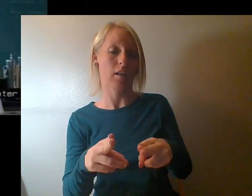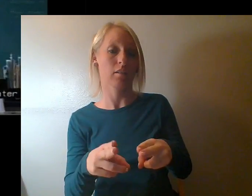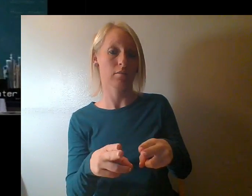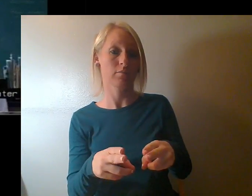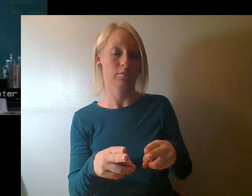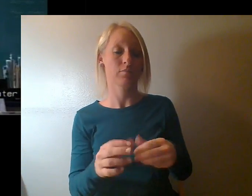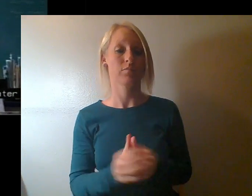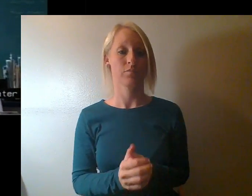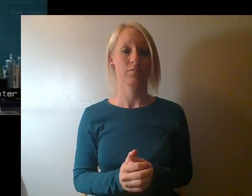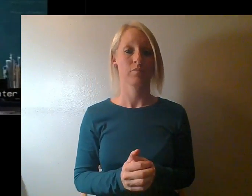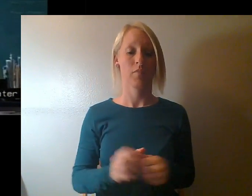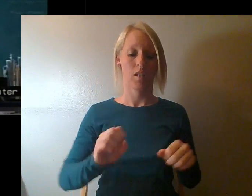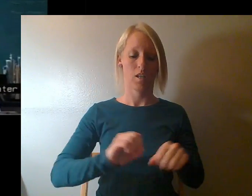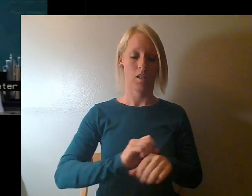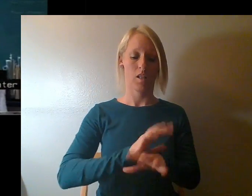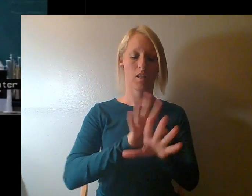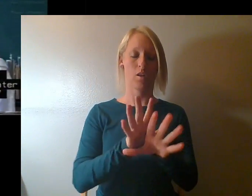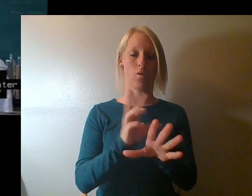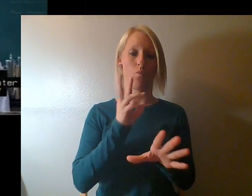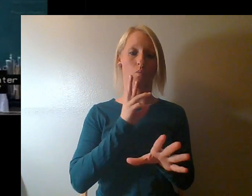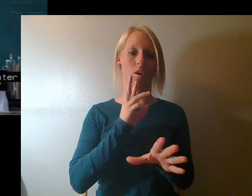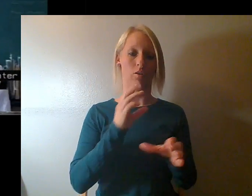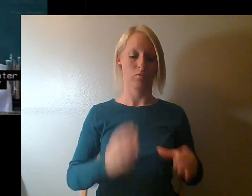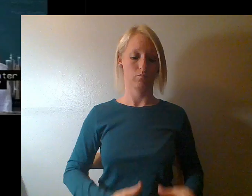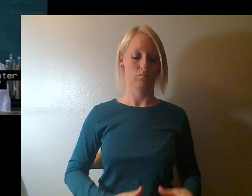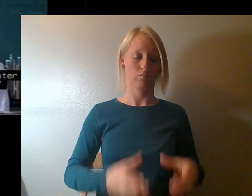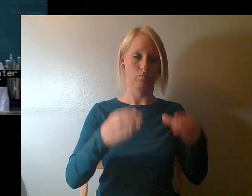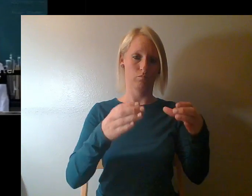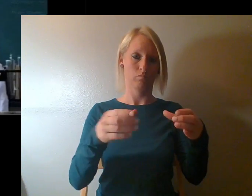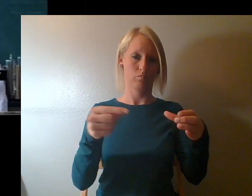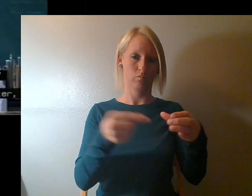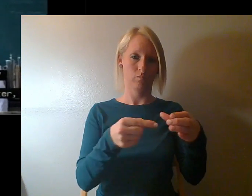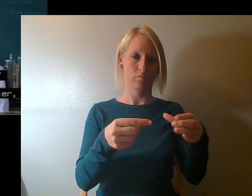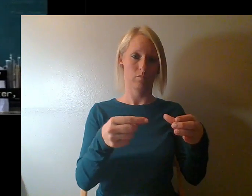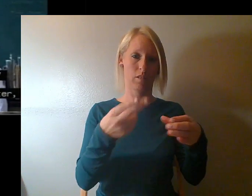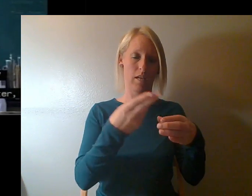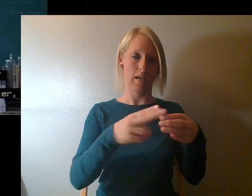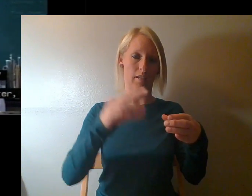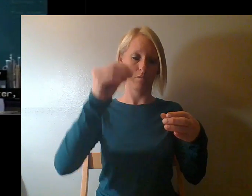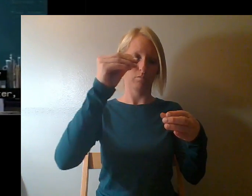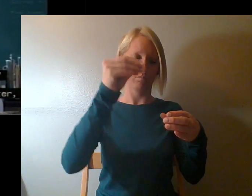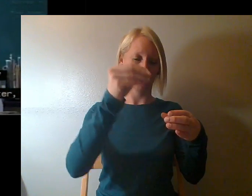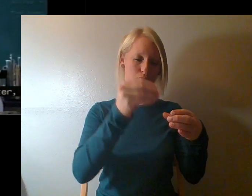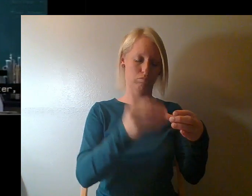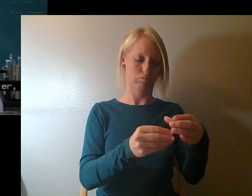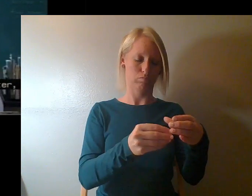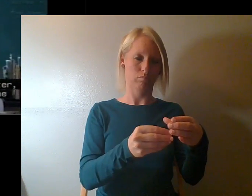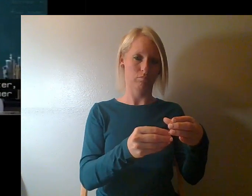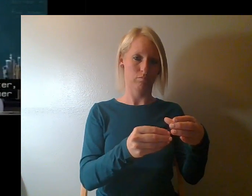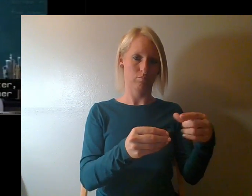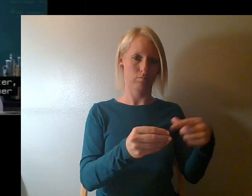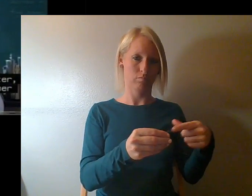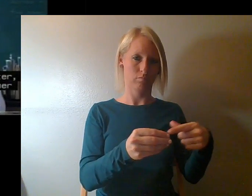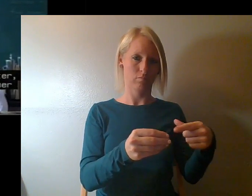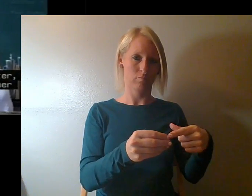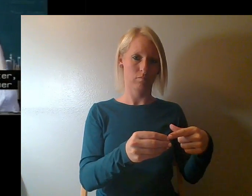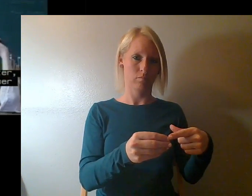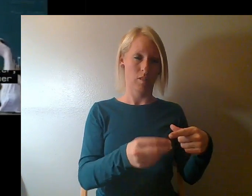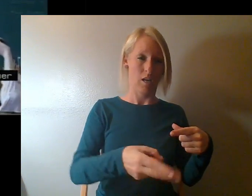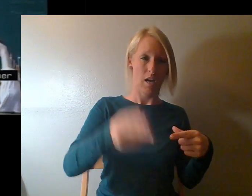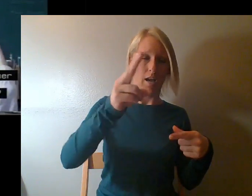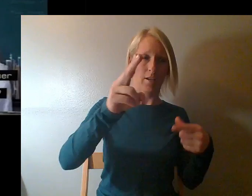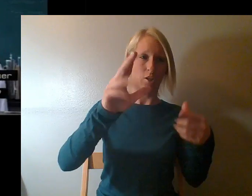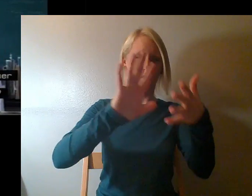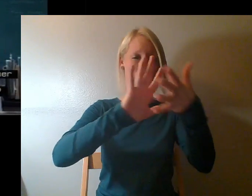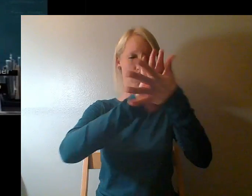the egg in pure water, has a little bit of stuff in it. If I put an egg in pure water, where would there be a higher concentration? In the